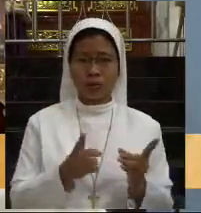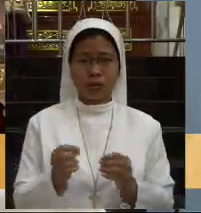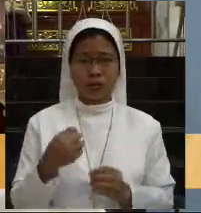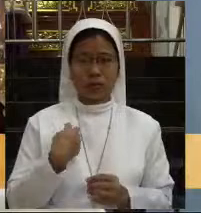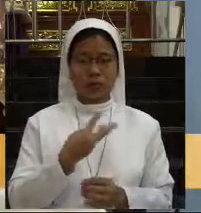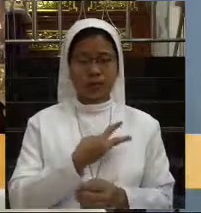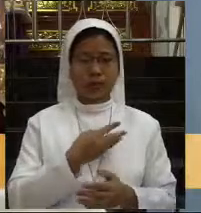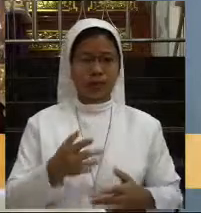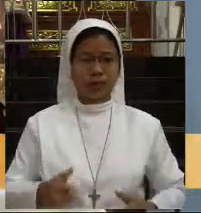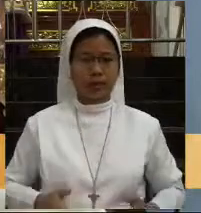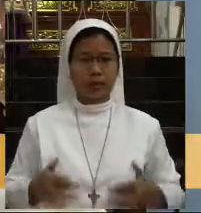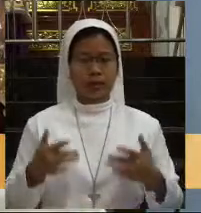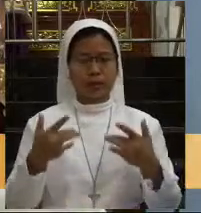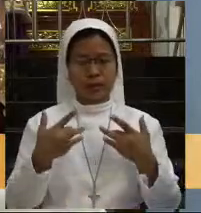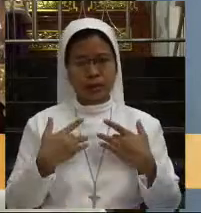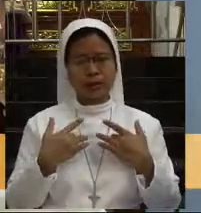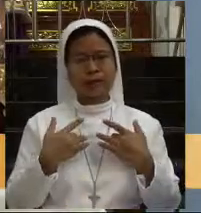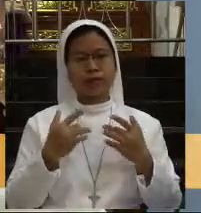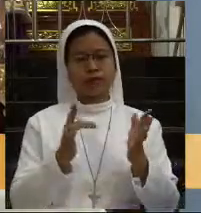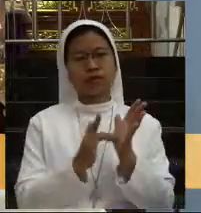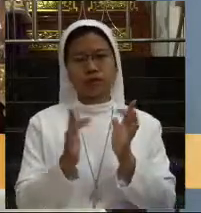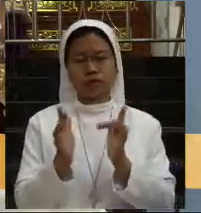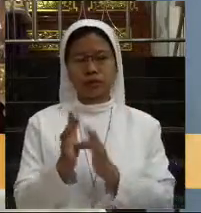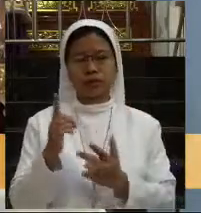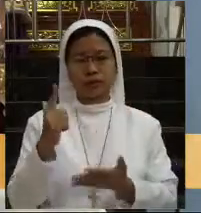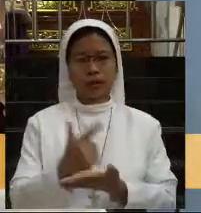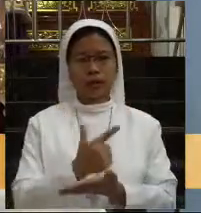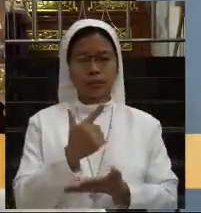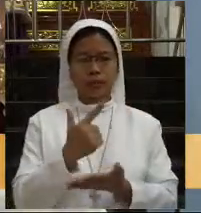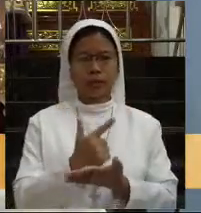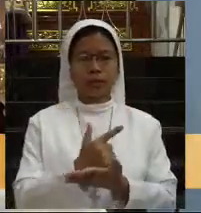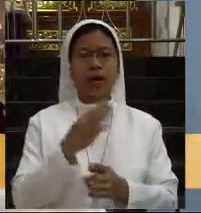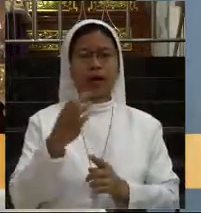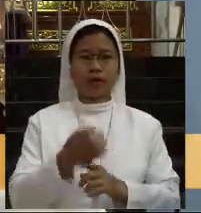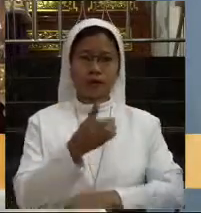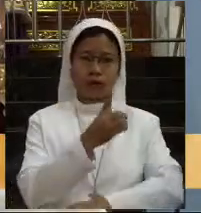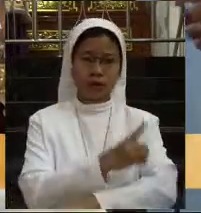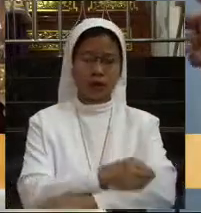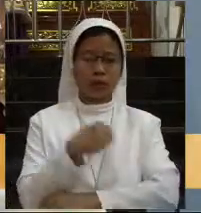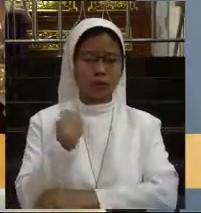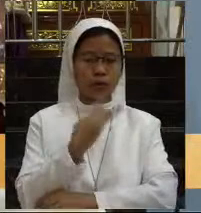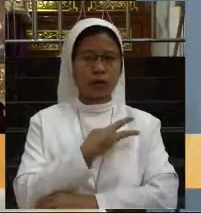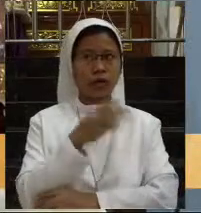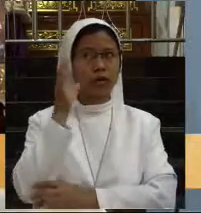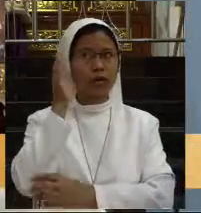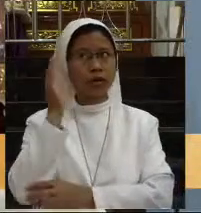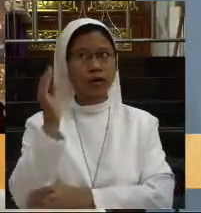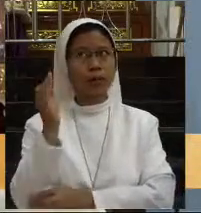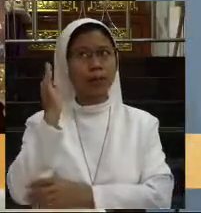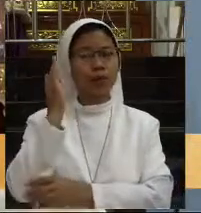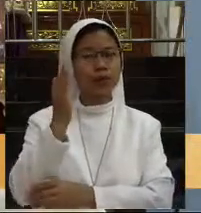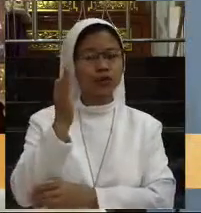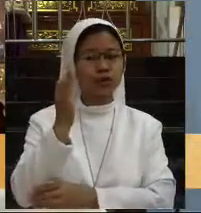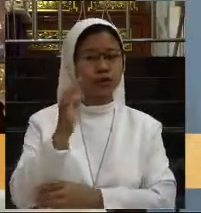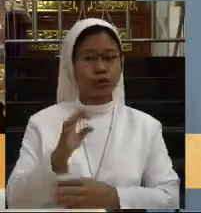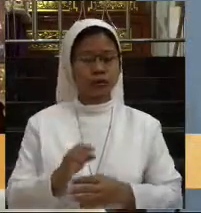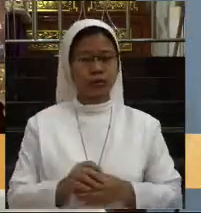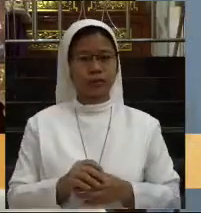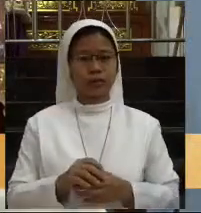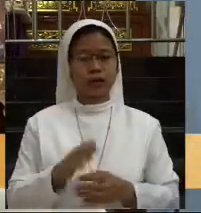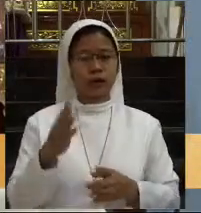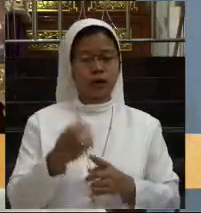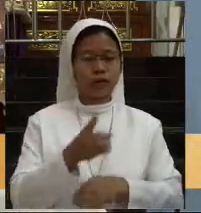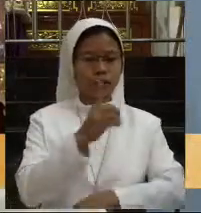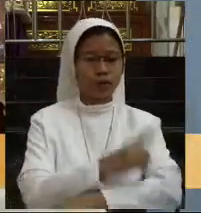in the gospel, every day we receive Jesus in the Holy Eucharist, every day we